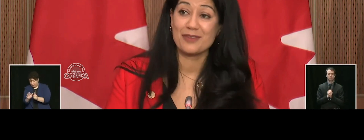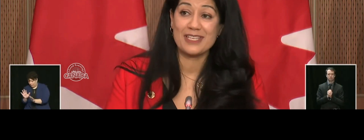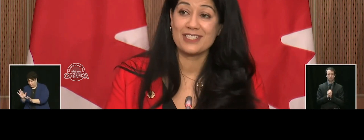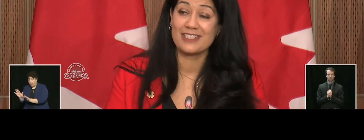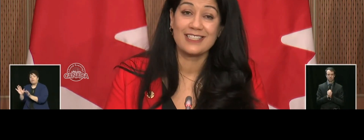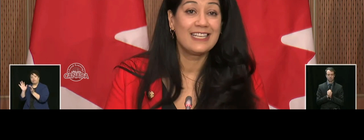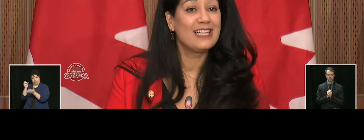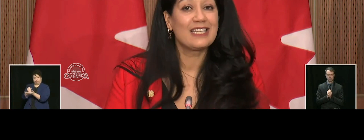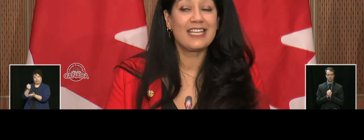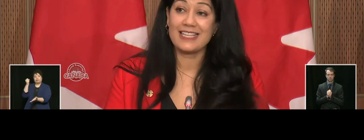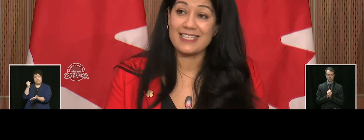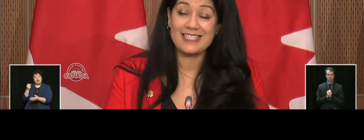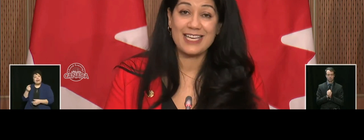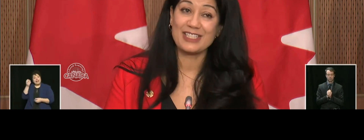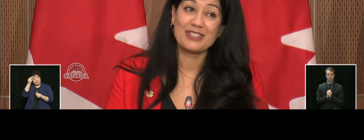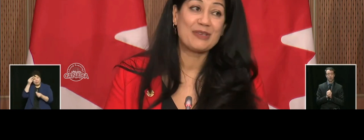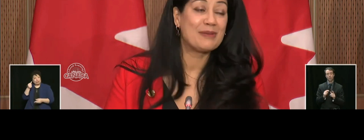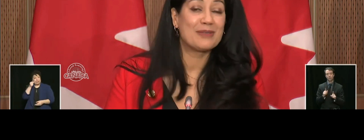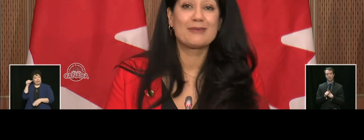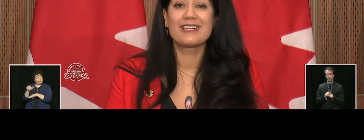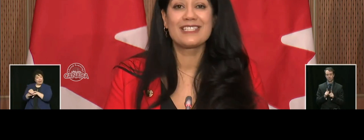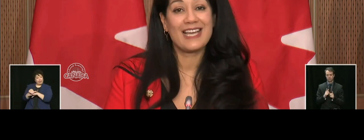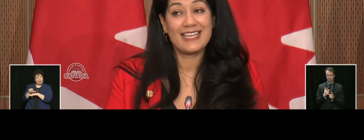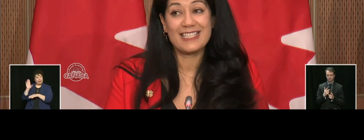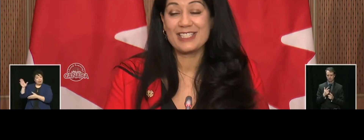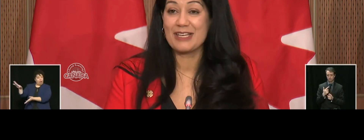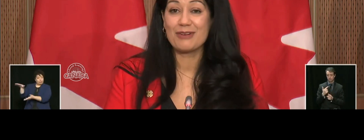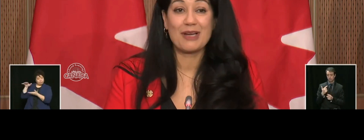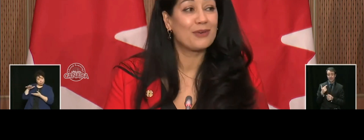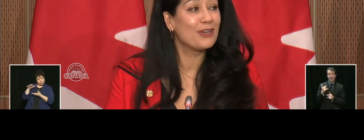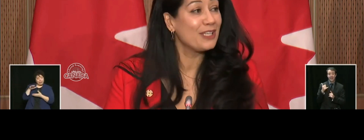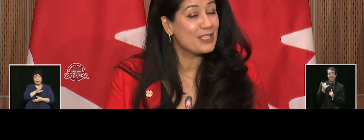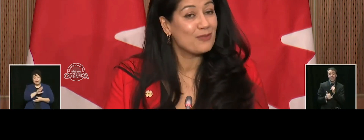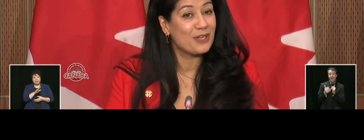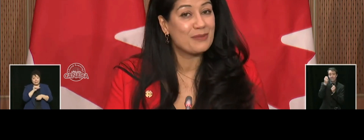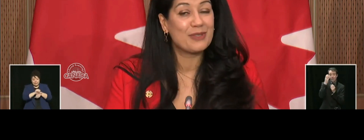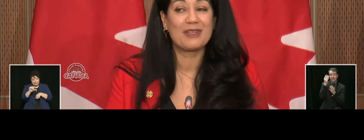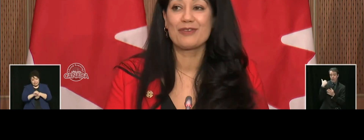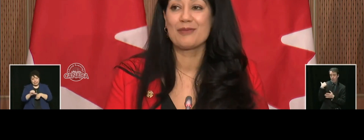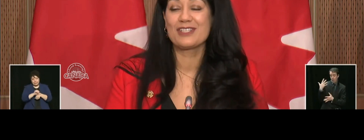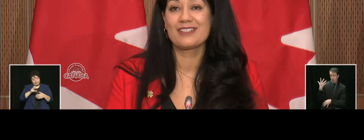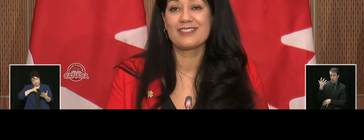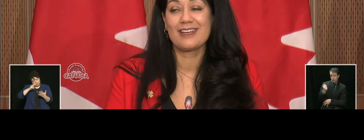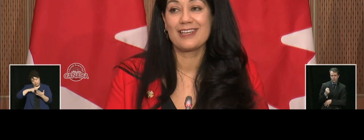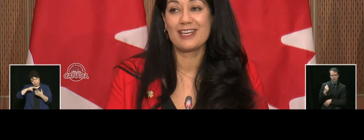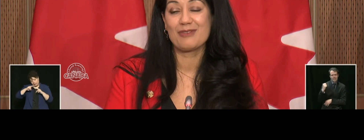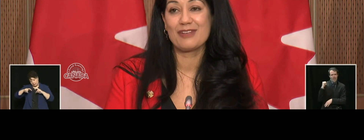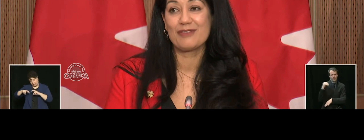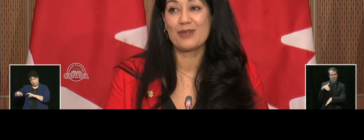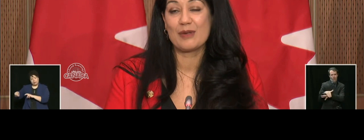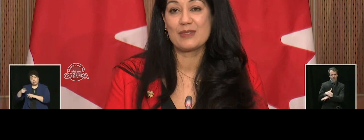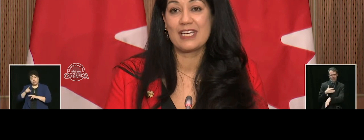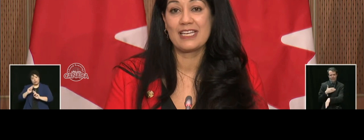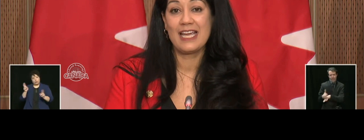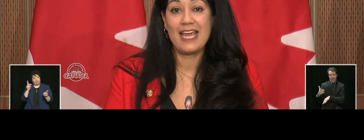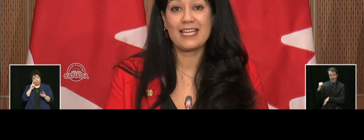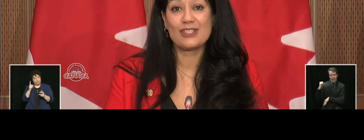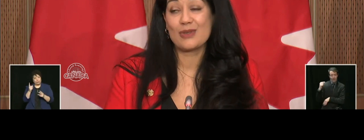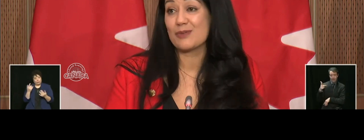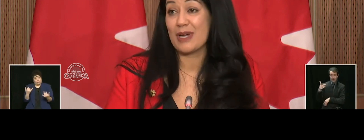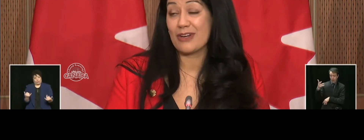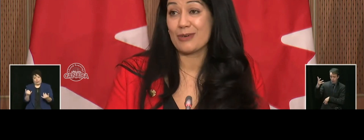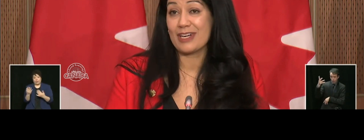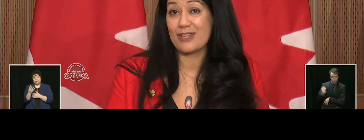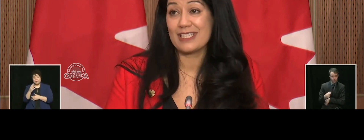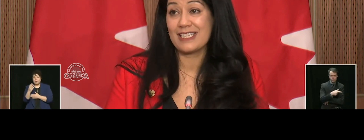piece of information late last night. People worked at it. They were up early this morning to put information, get it ready for the website. And